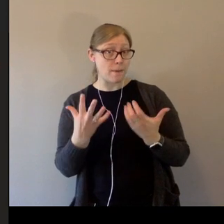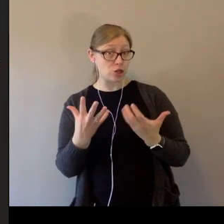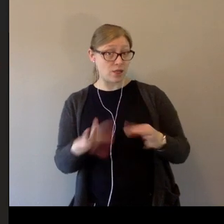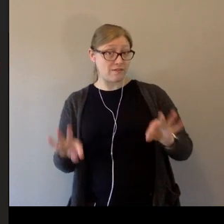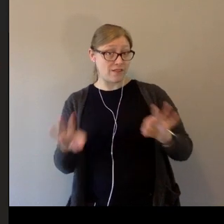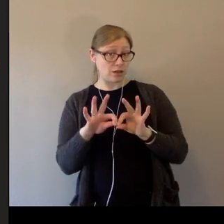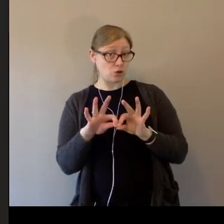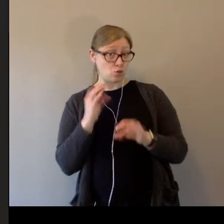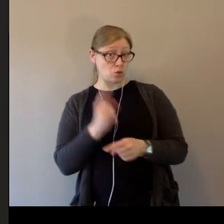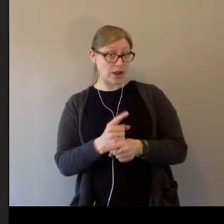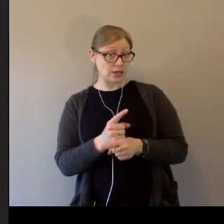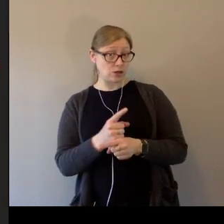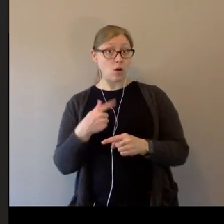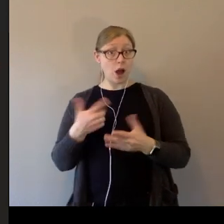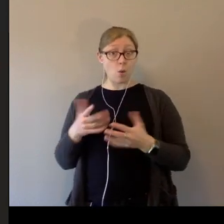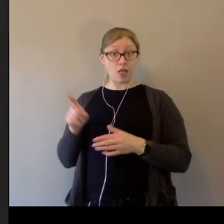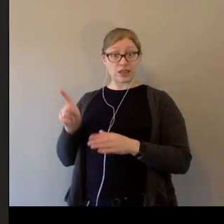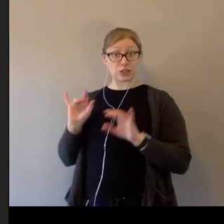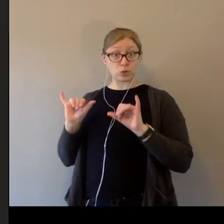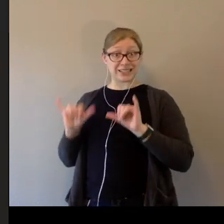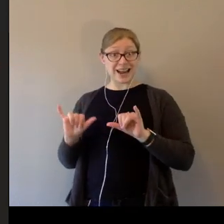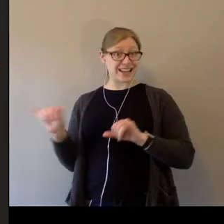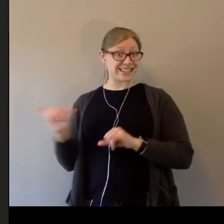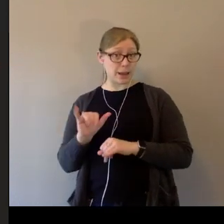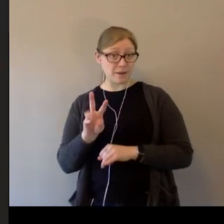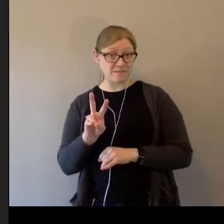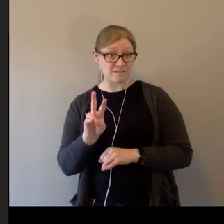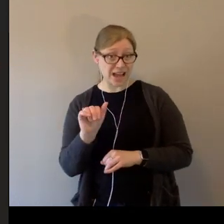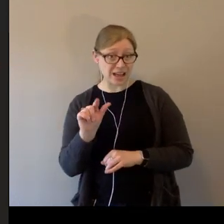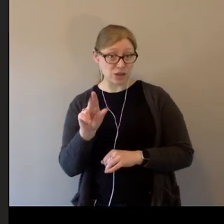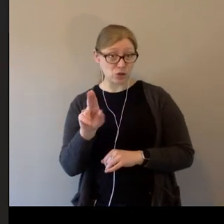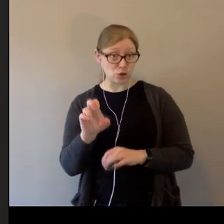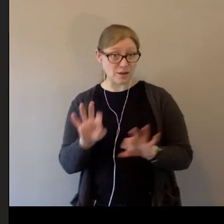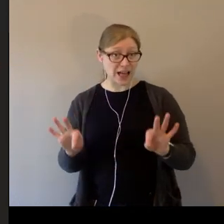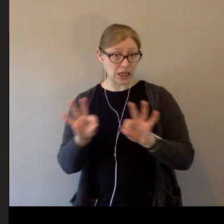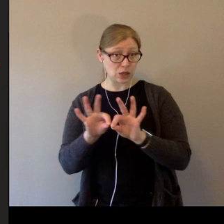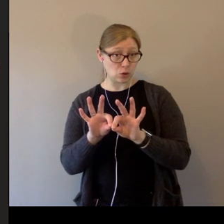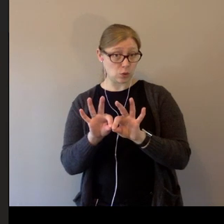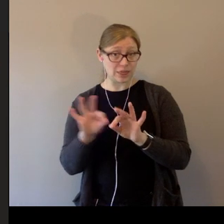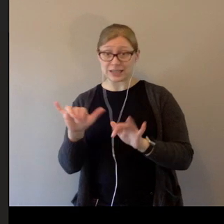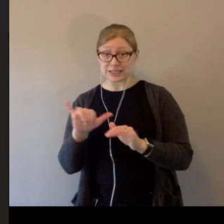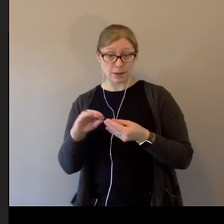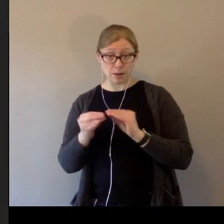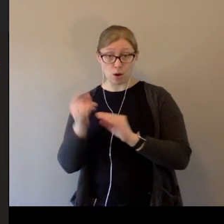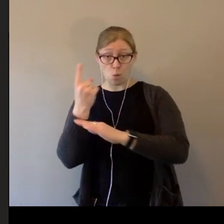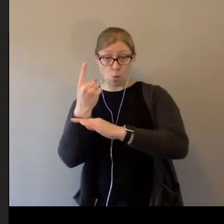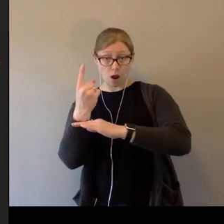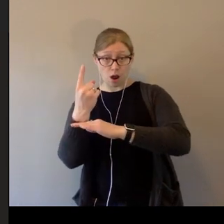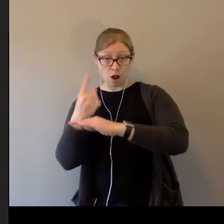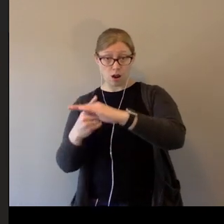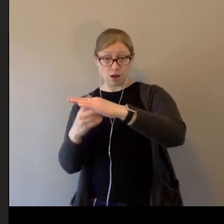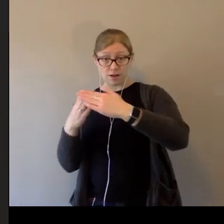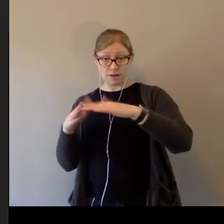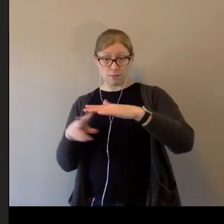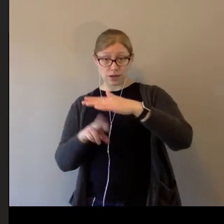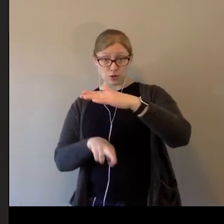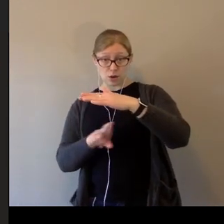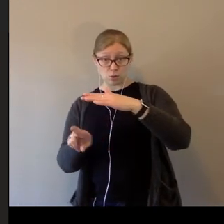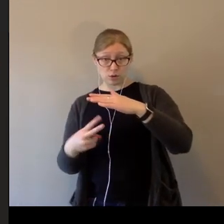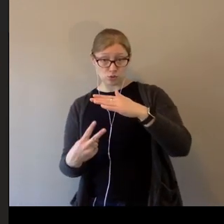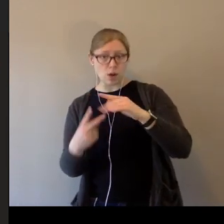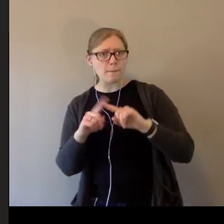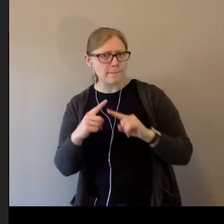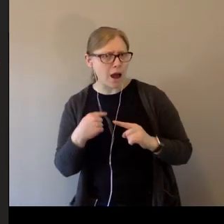to stay the value of 1 divided by the square root of 2, but I want it to look differently. And so we do that